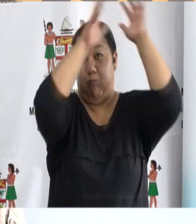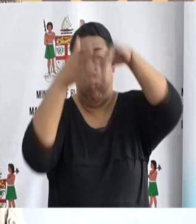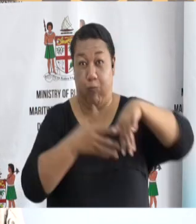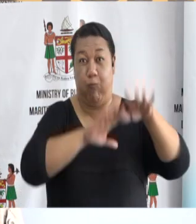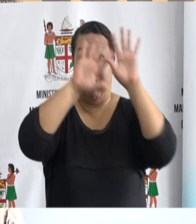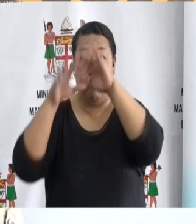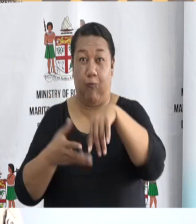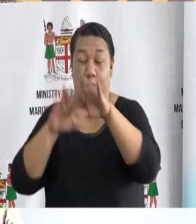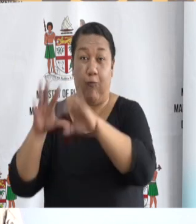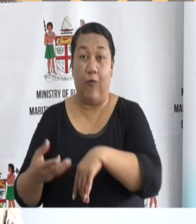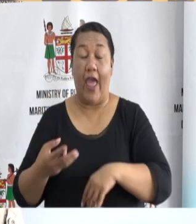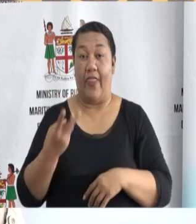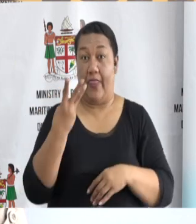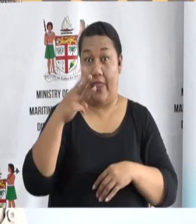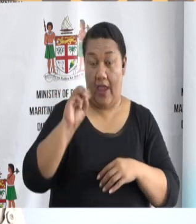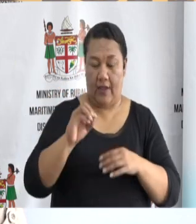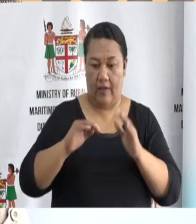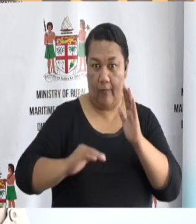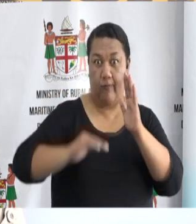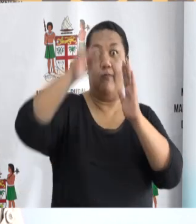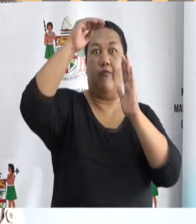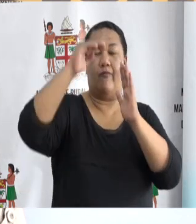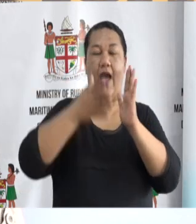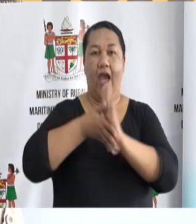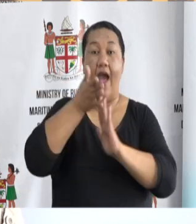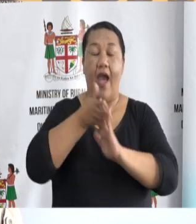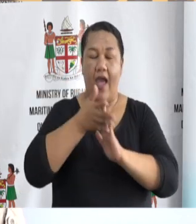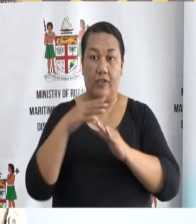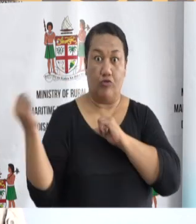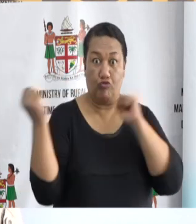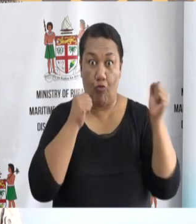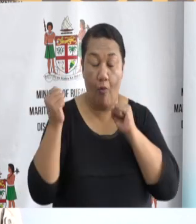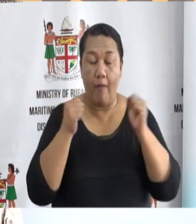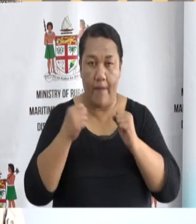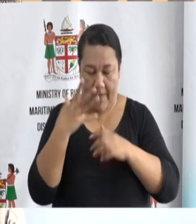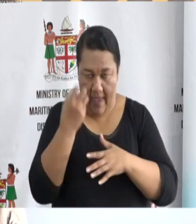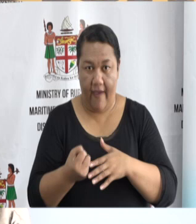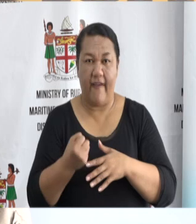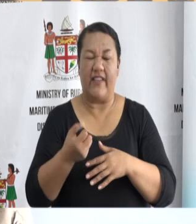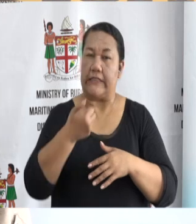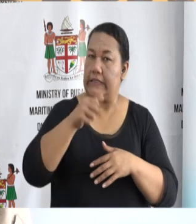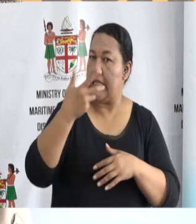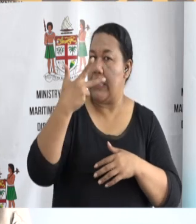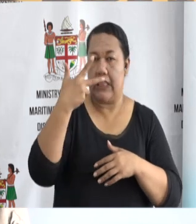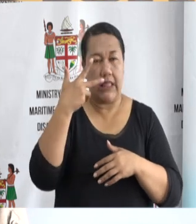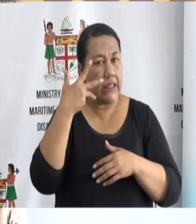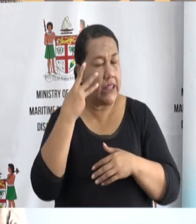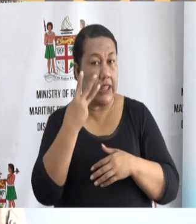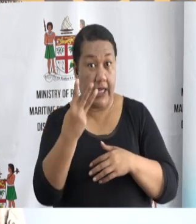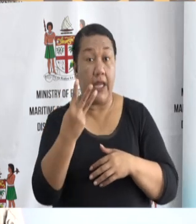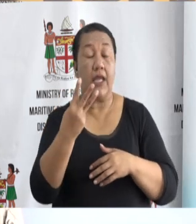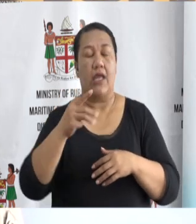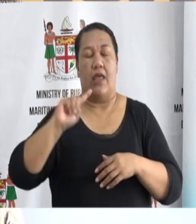seas and sea swelling and heavy swellings within 30 nautical miles from the center. A storm force